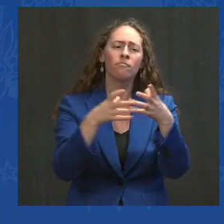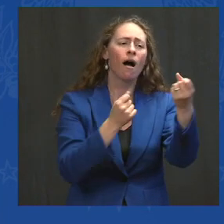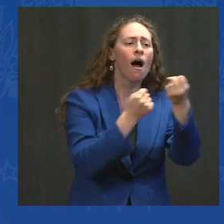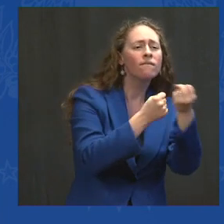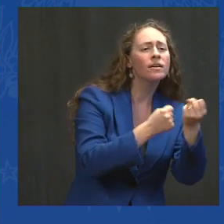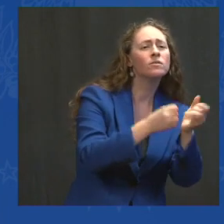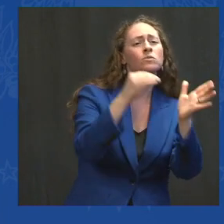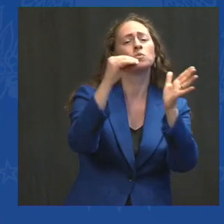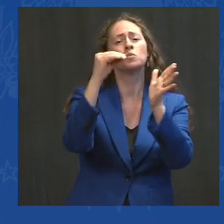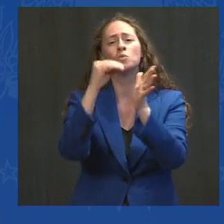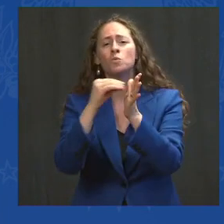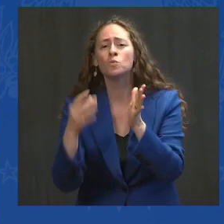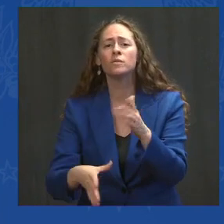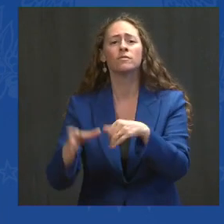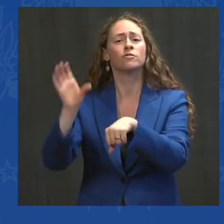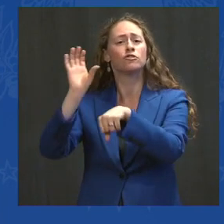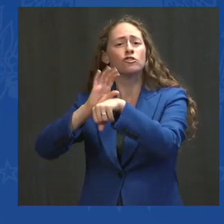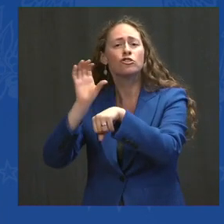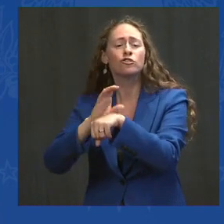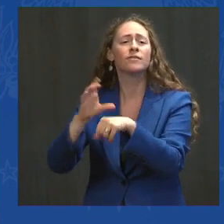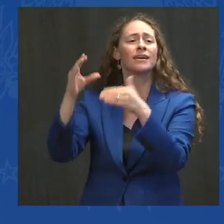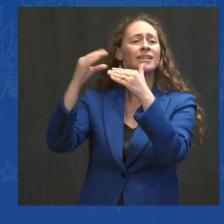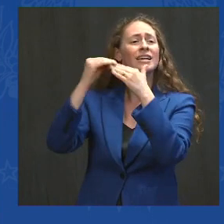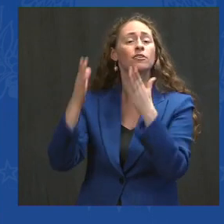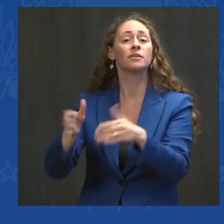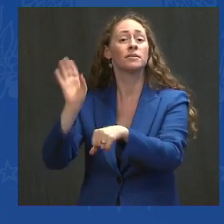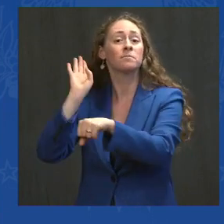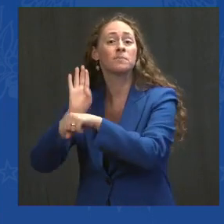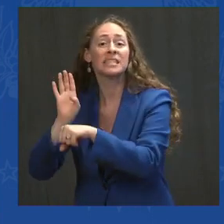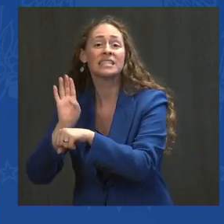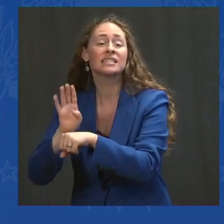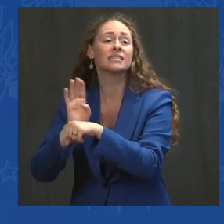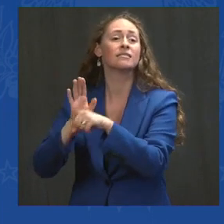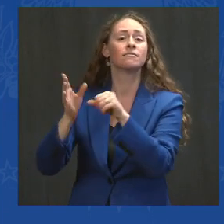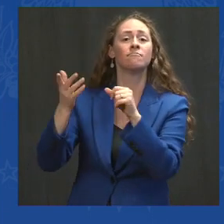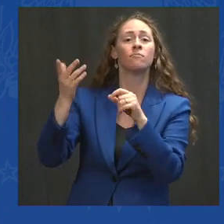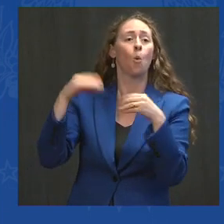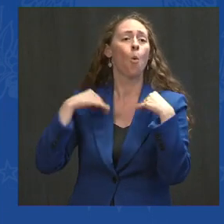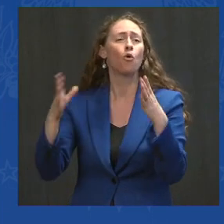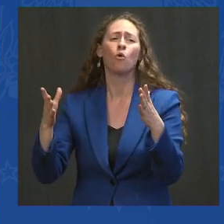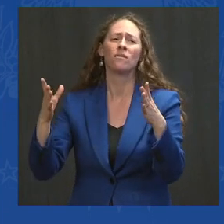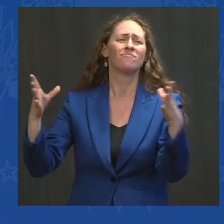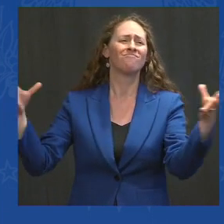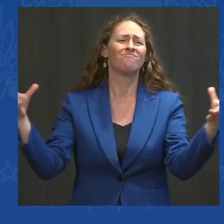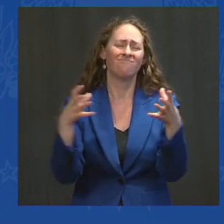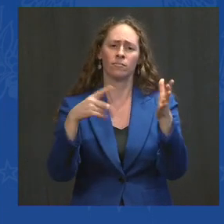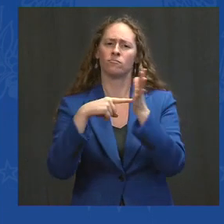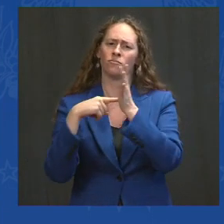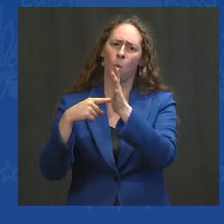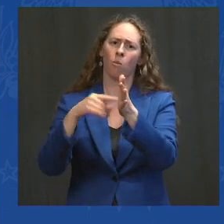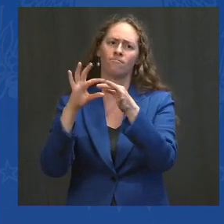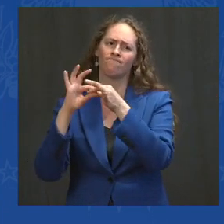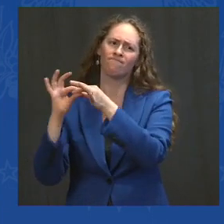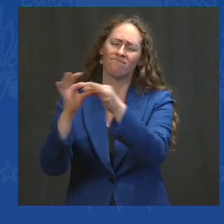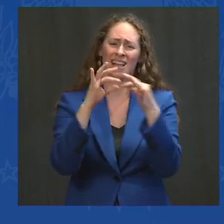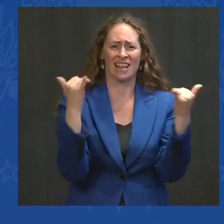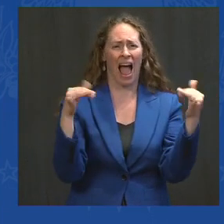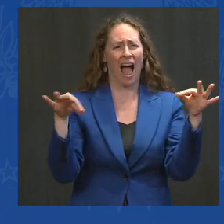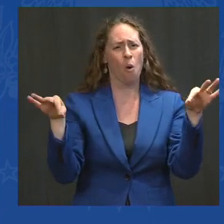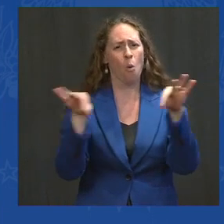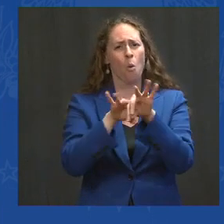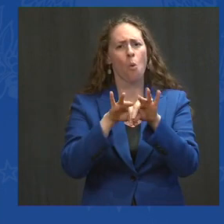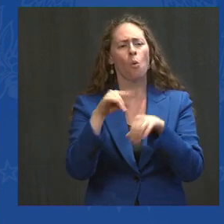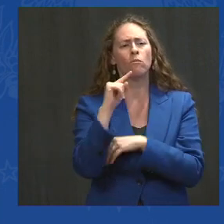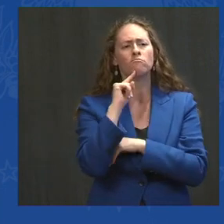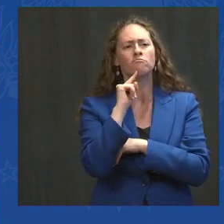the labor leaders, the business executives, and raise the urgency of this moment. Because as much as people know they're